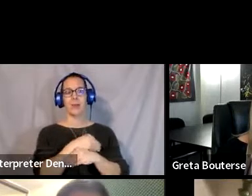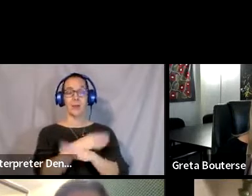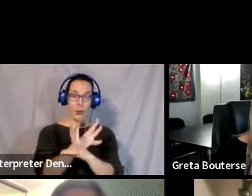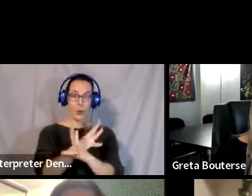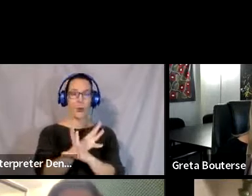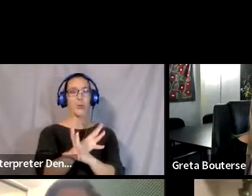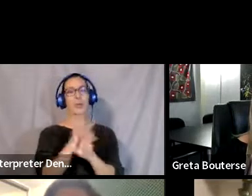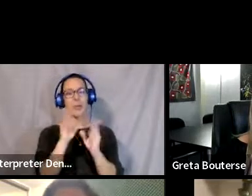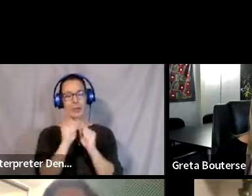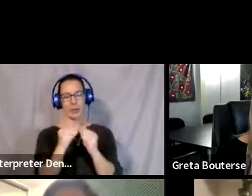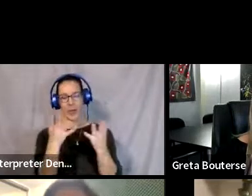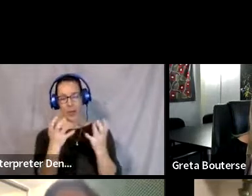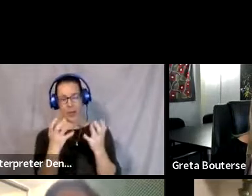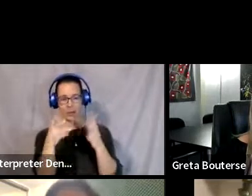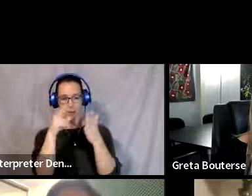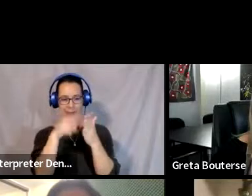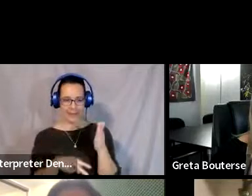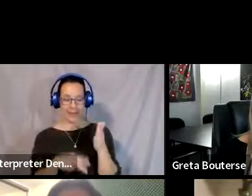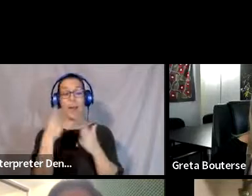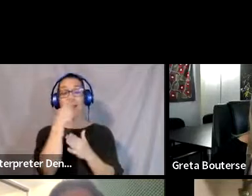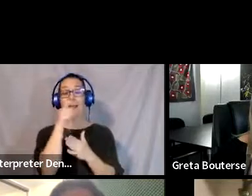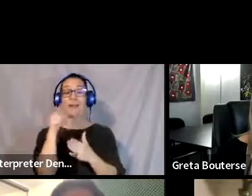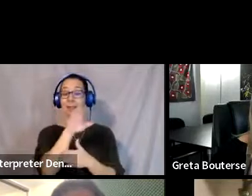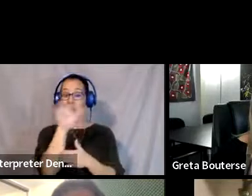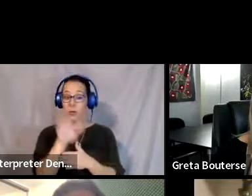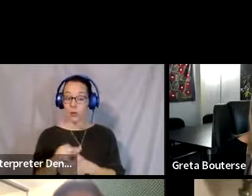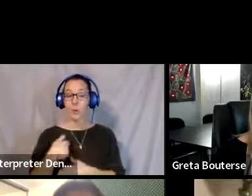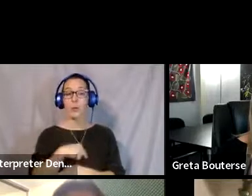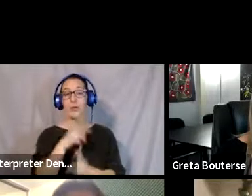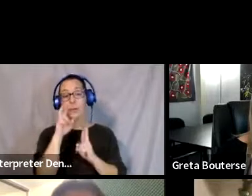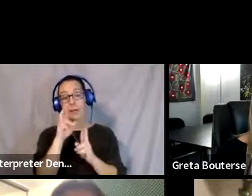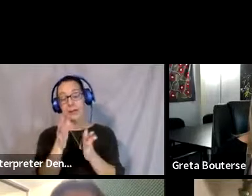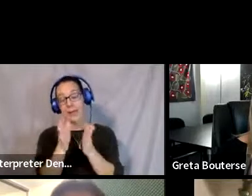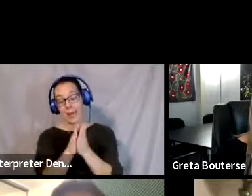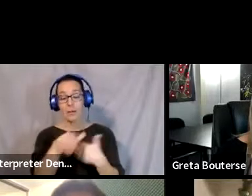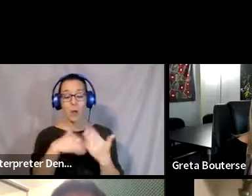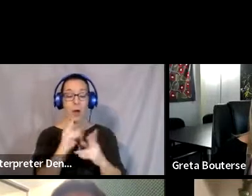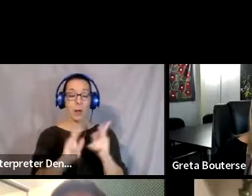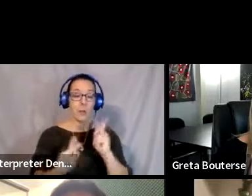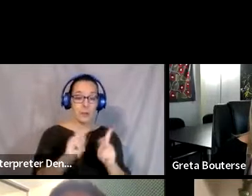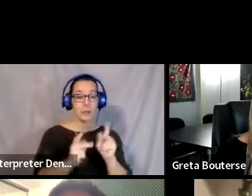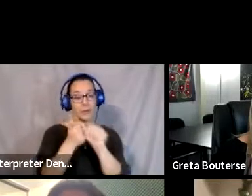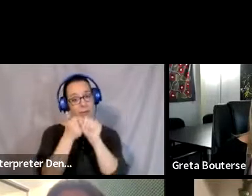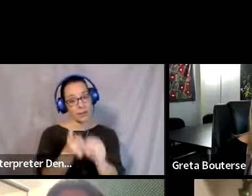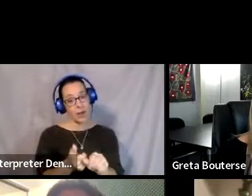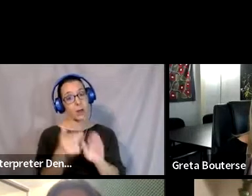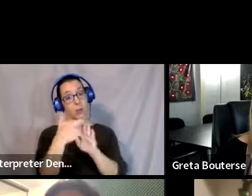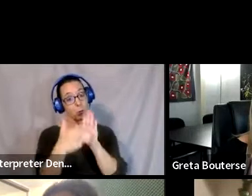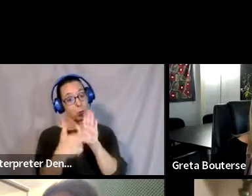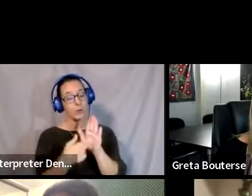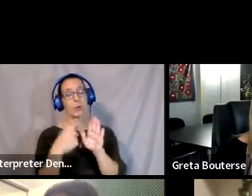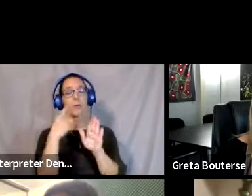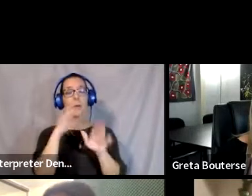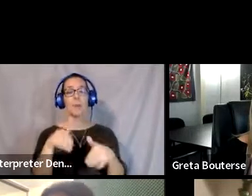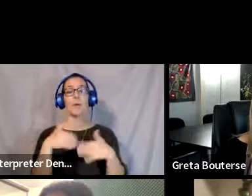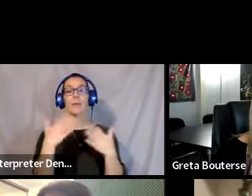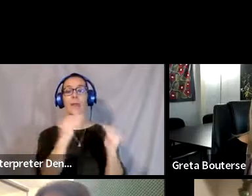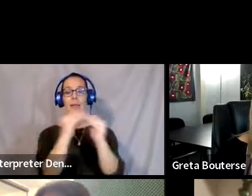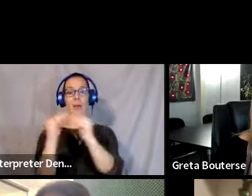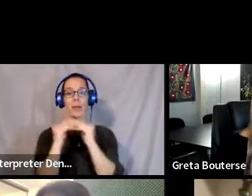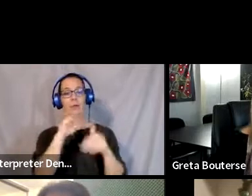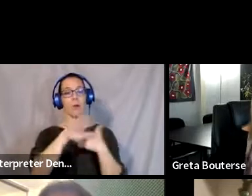over. Due to the virtual format of this meeting, we respectfully ask all attendees to adhere to the following guidelines to provide equity for